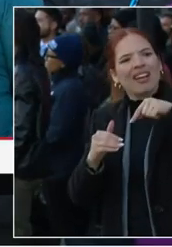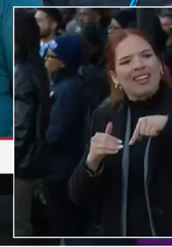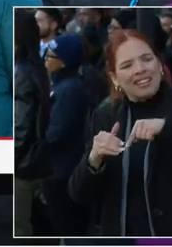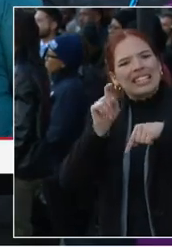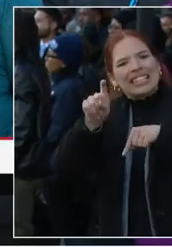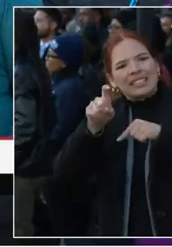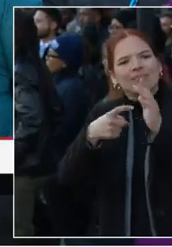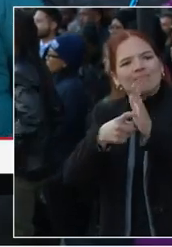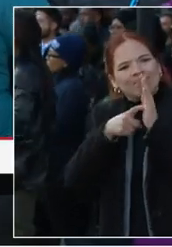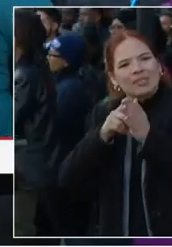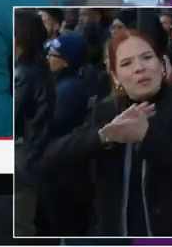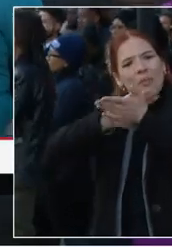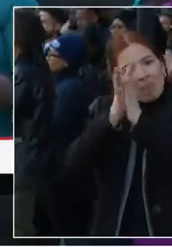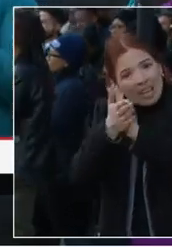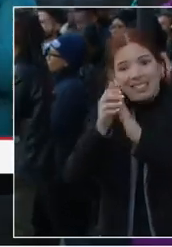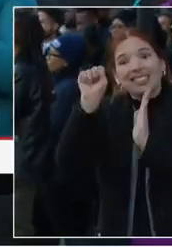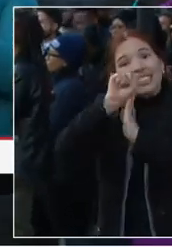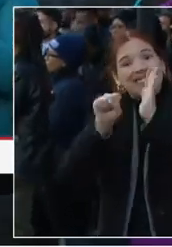it.